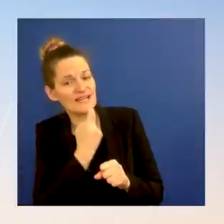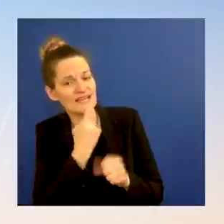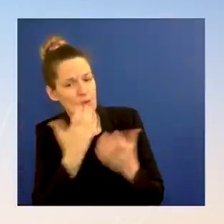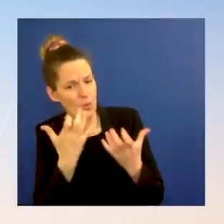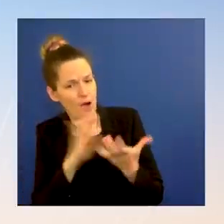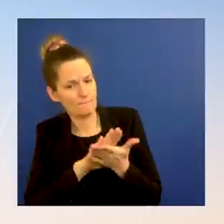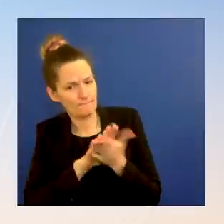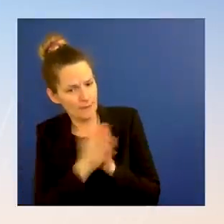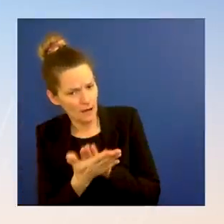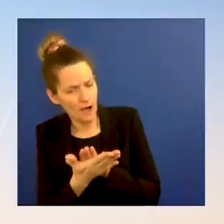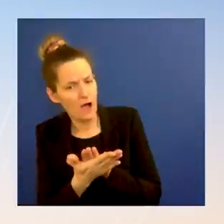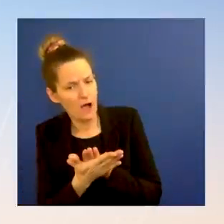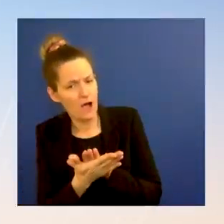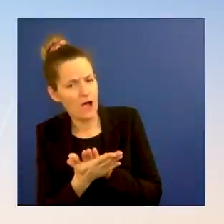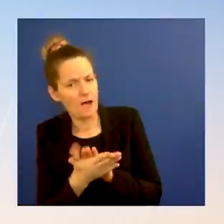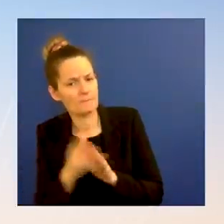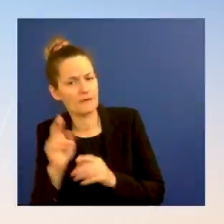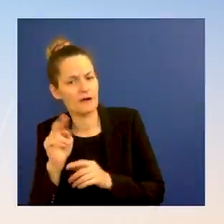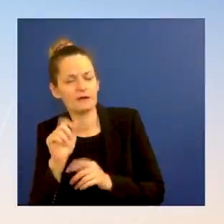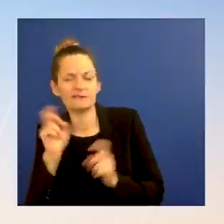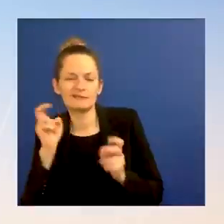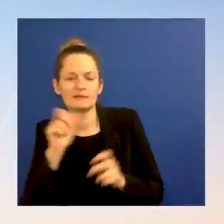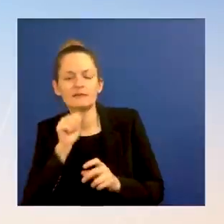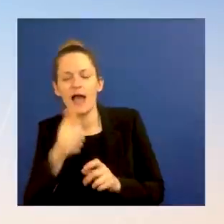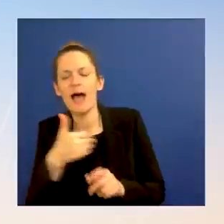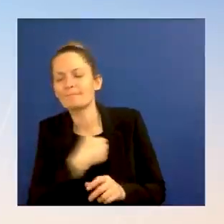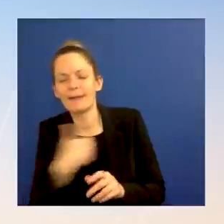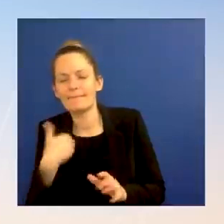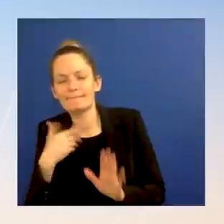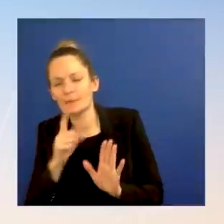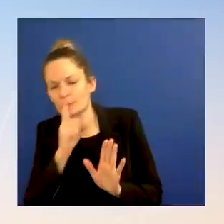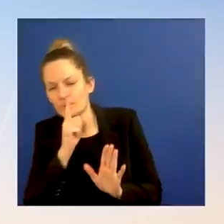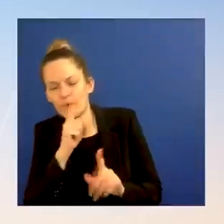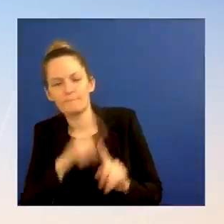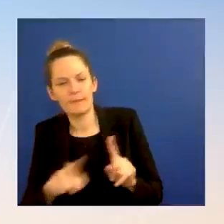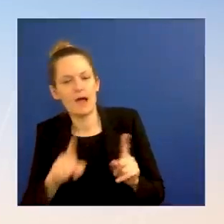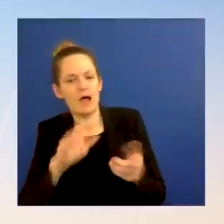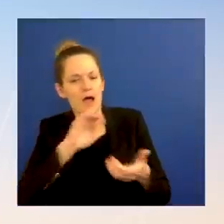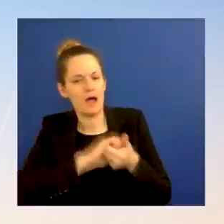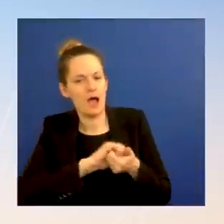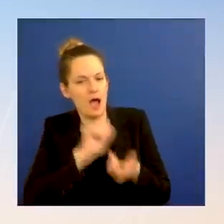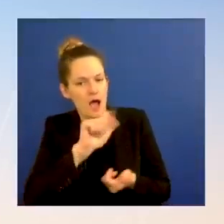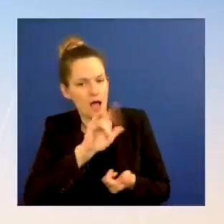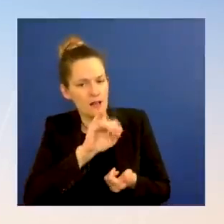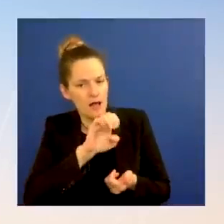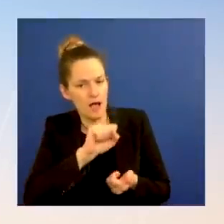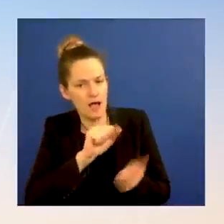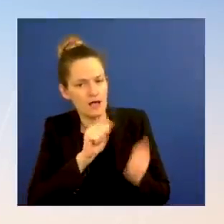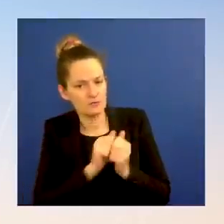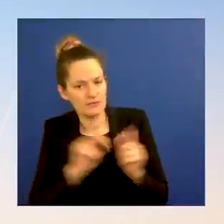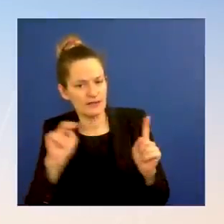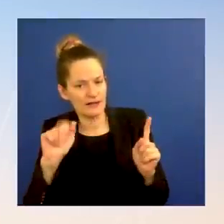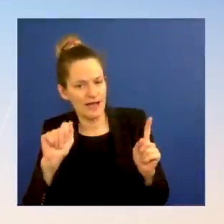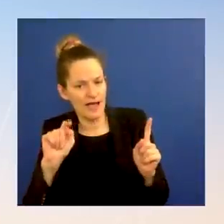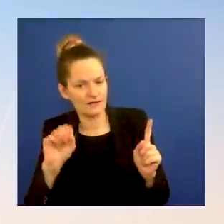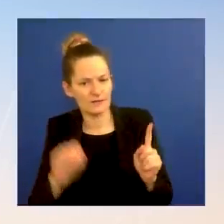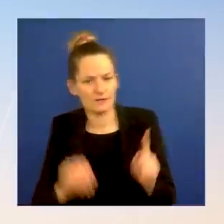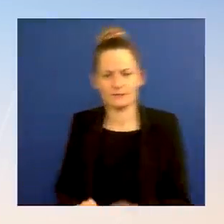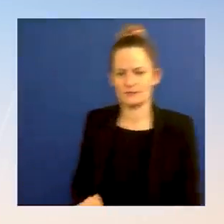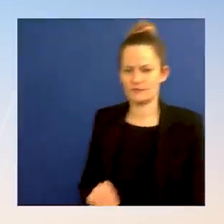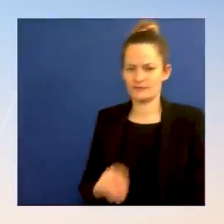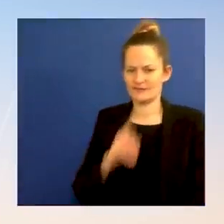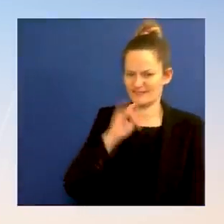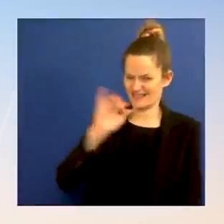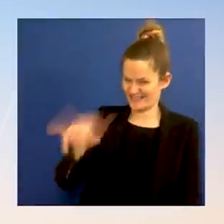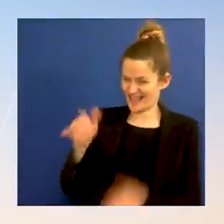Would you support that? Would you oppose it? Where are you guys on that? It's a mouthful of a title, isn't it? I know. You got it out there, though. Look, I think the president